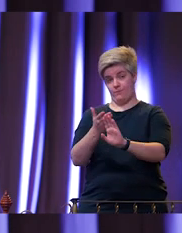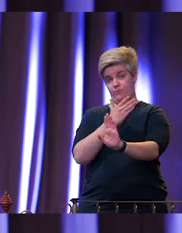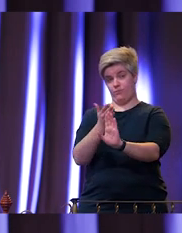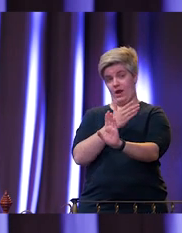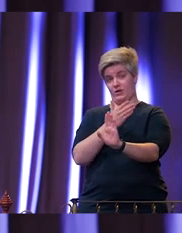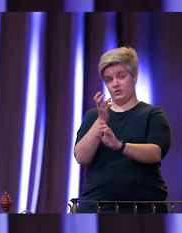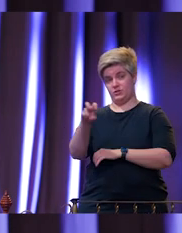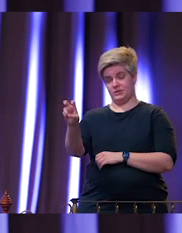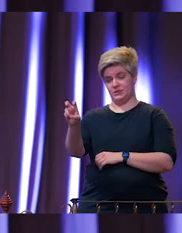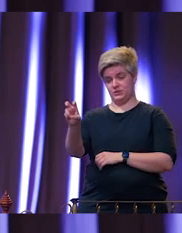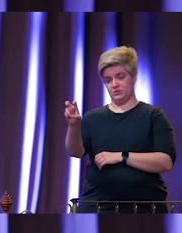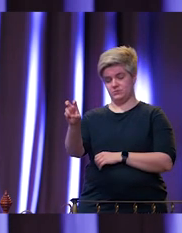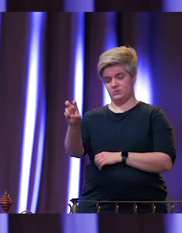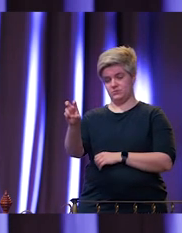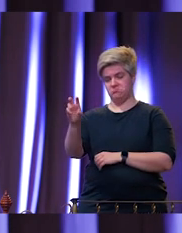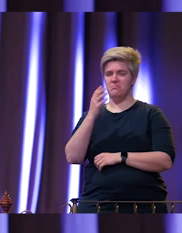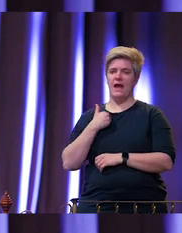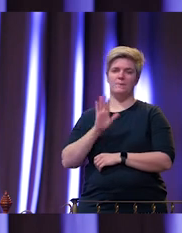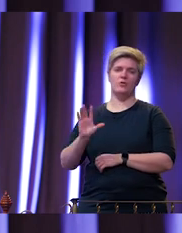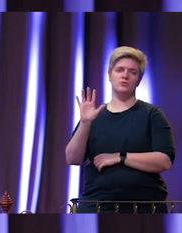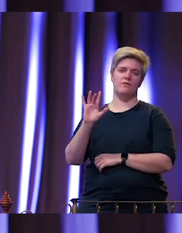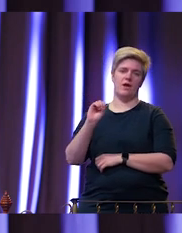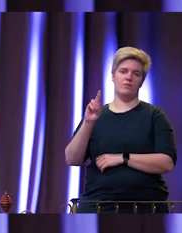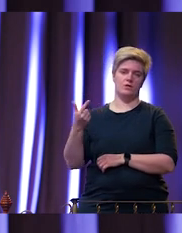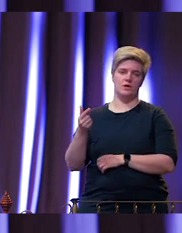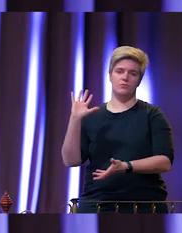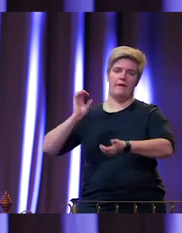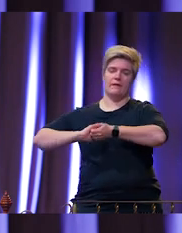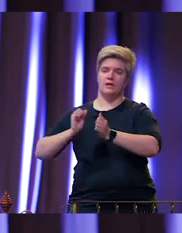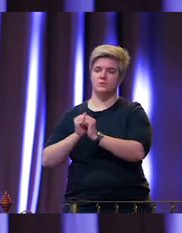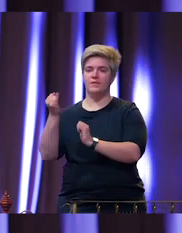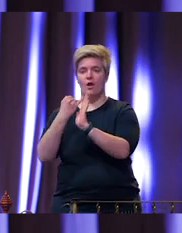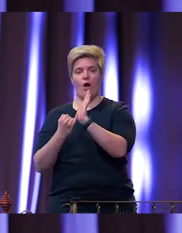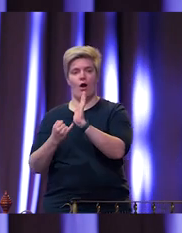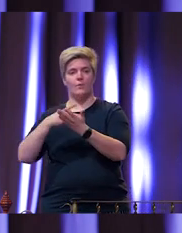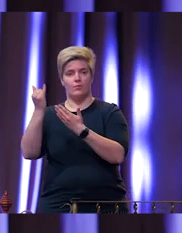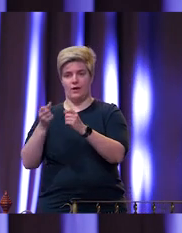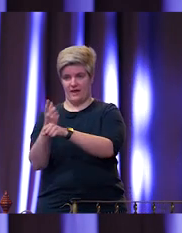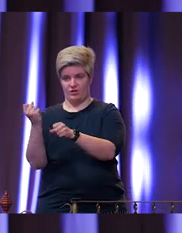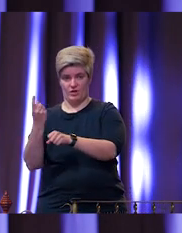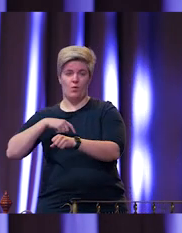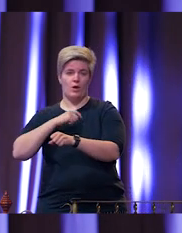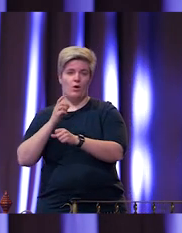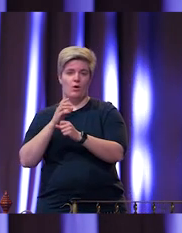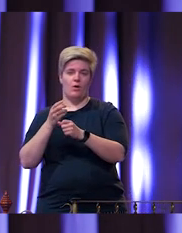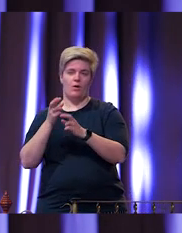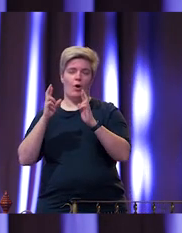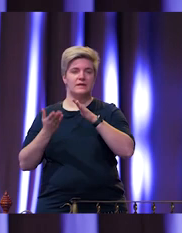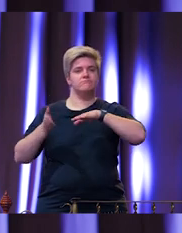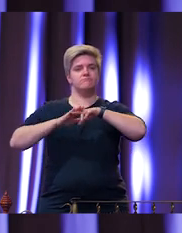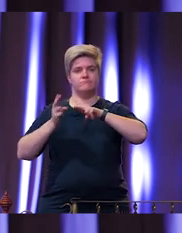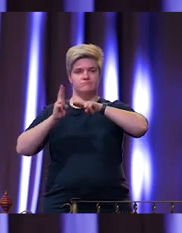transition, we had about 25 organizations who would engage with the art program annually. We're hoping to expand that to about 75 organizations per